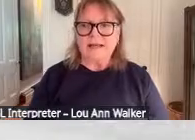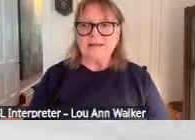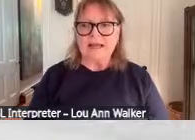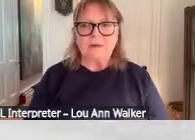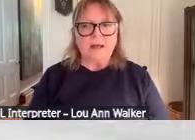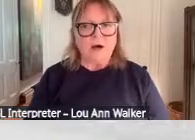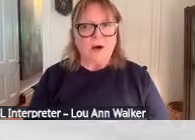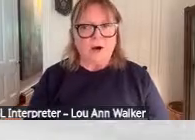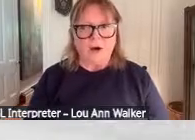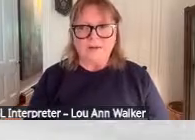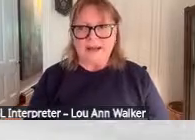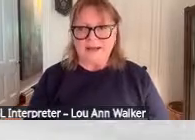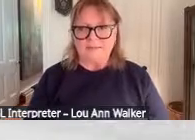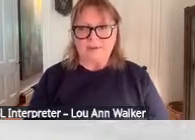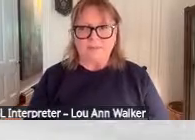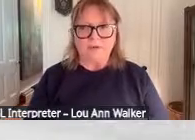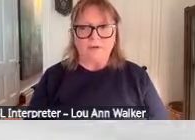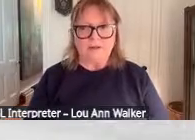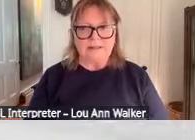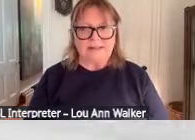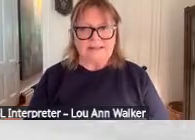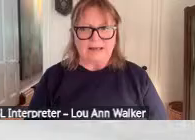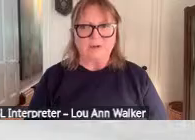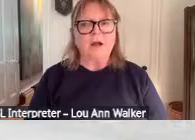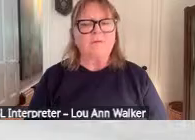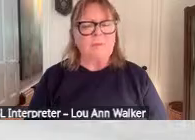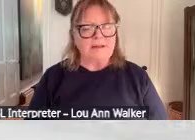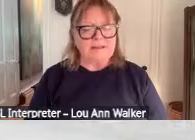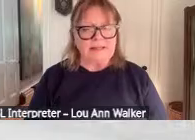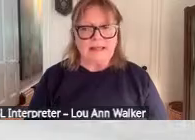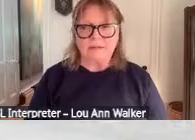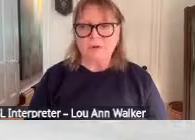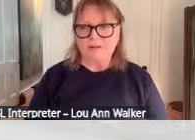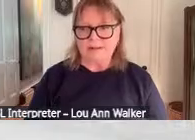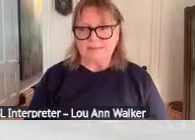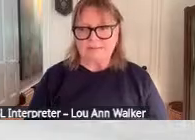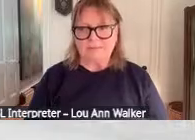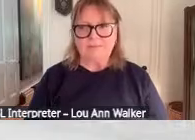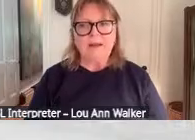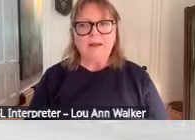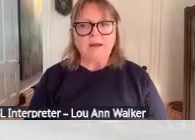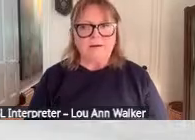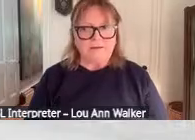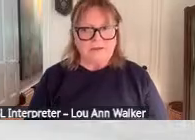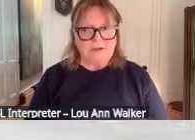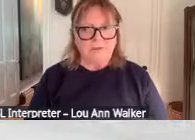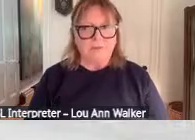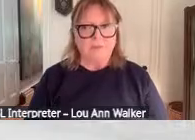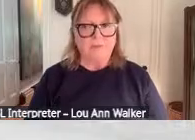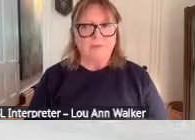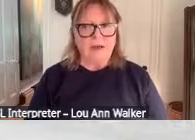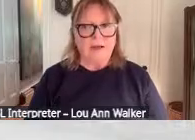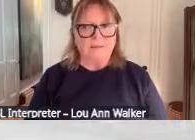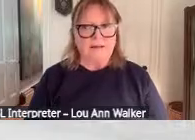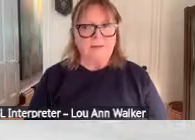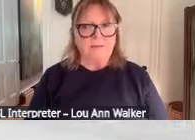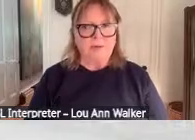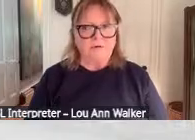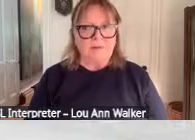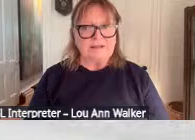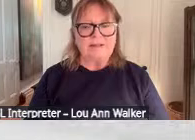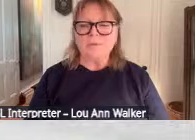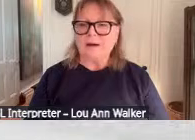auditorily handicapped, all the people who are disabled, everybody in the DA community to in